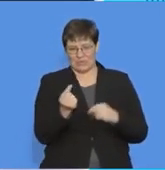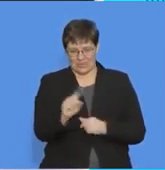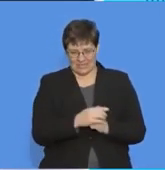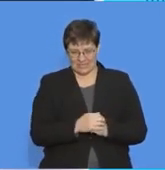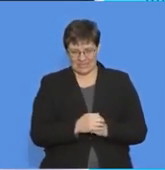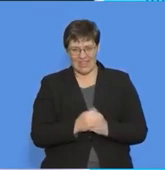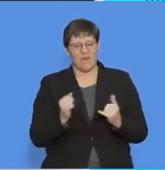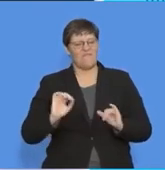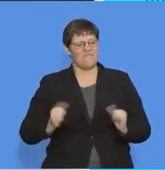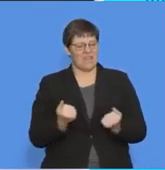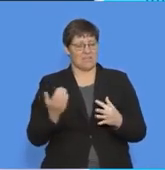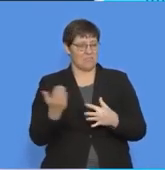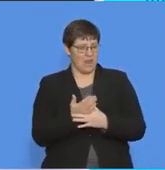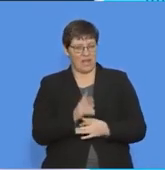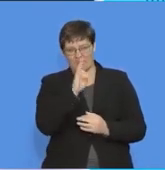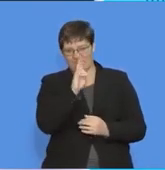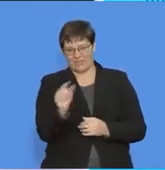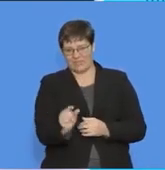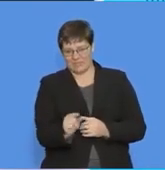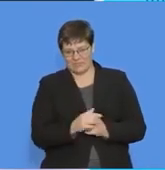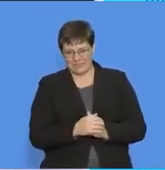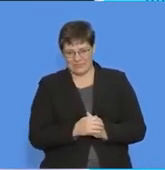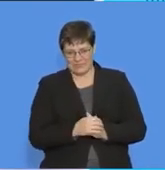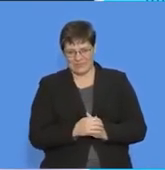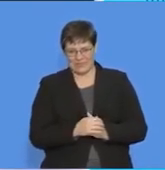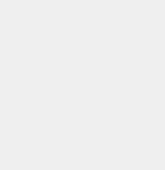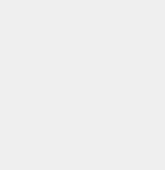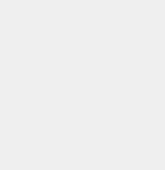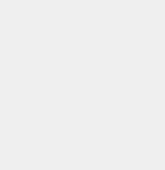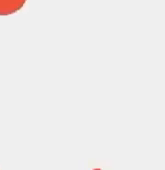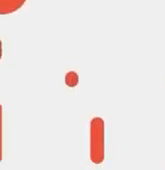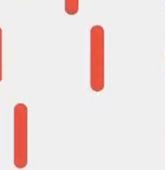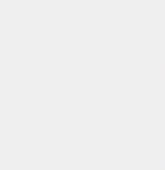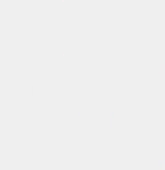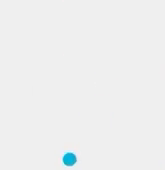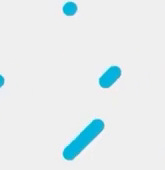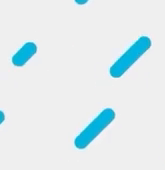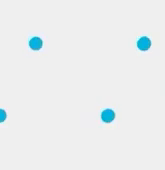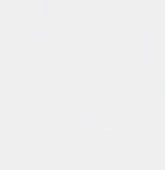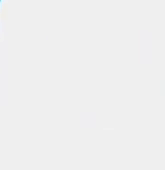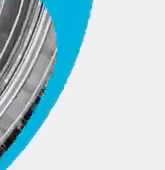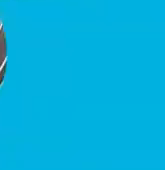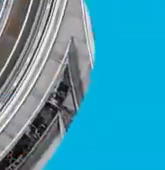understand what we've done. But for now, let's take a quick ad break. I'll be back just now.